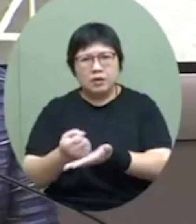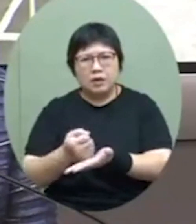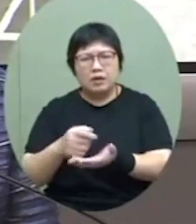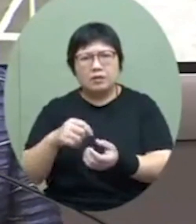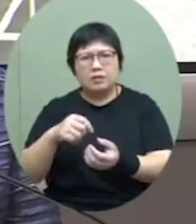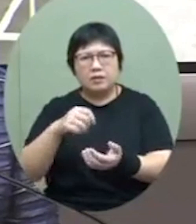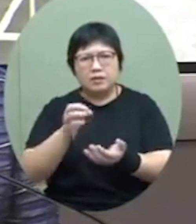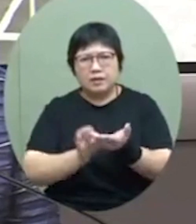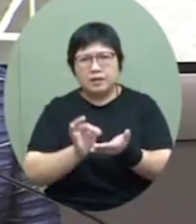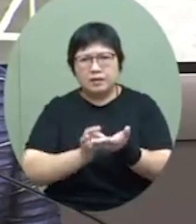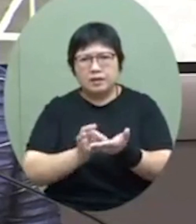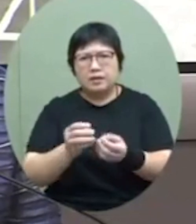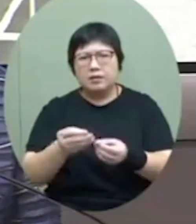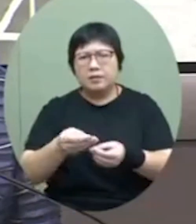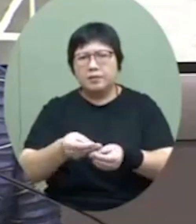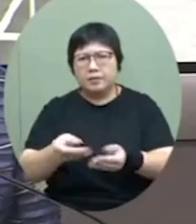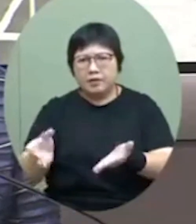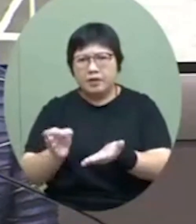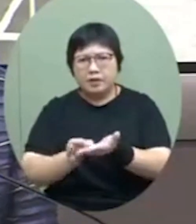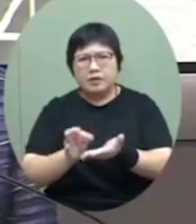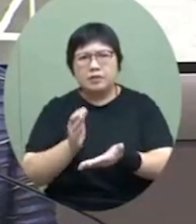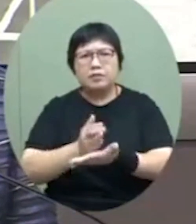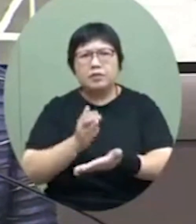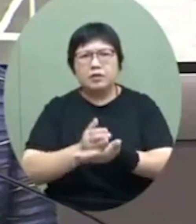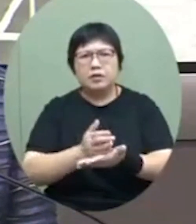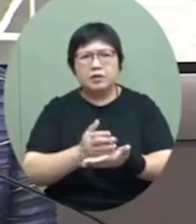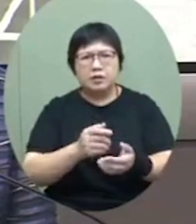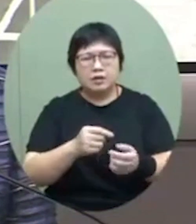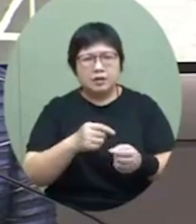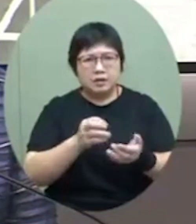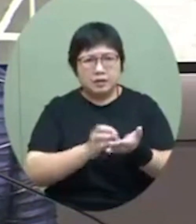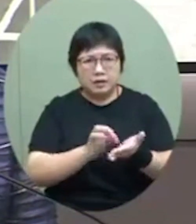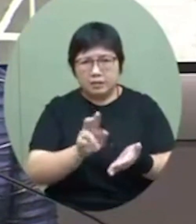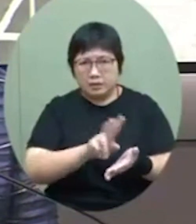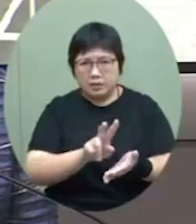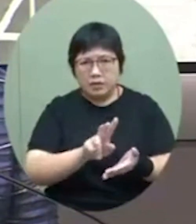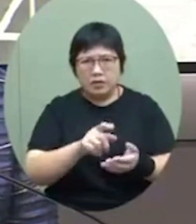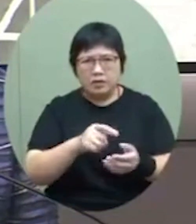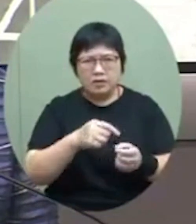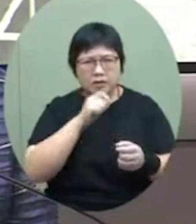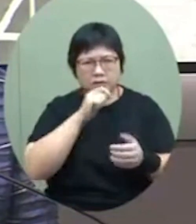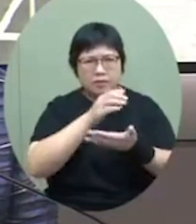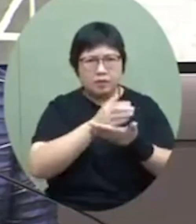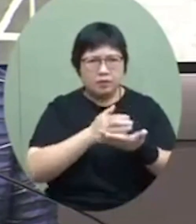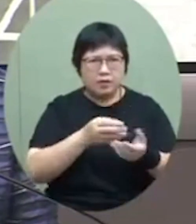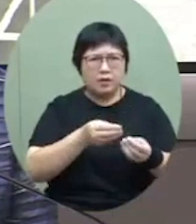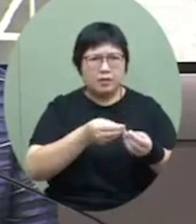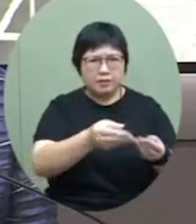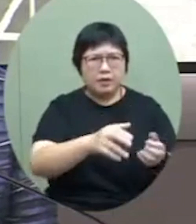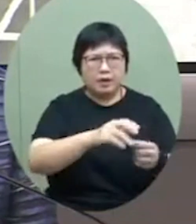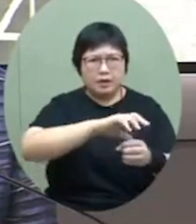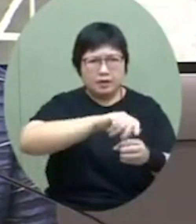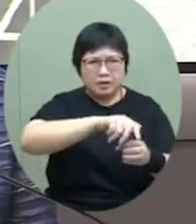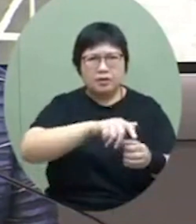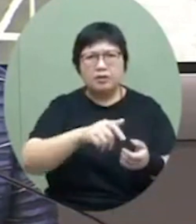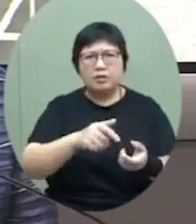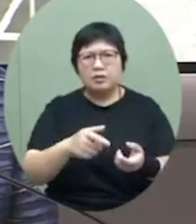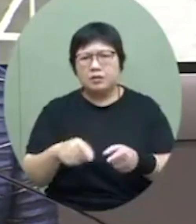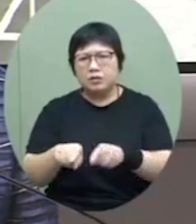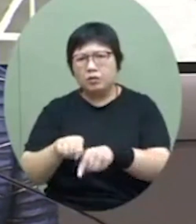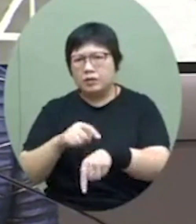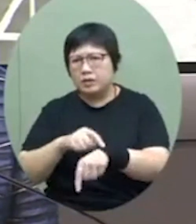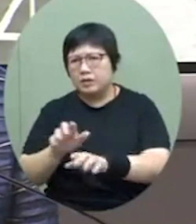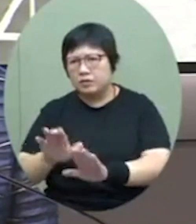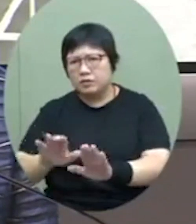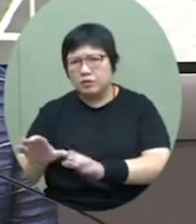same people dealing with the distribution and the same people dealing with a collection of specimen bottles and we are devising a